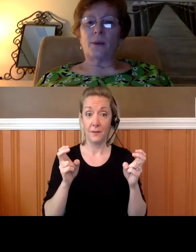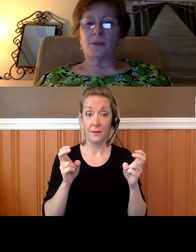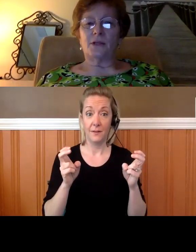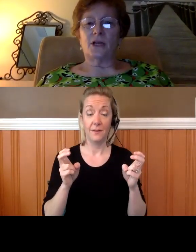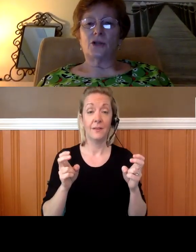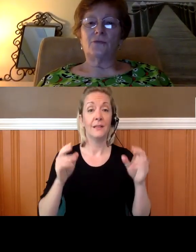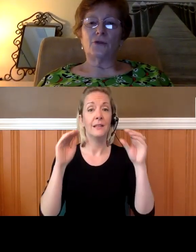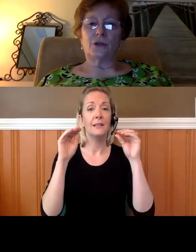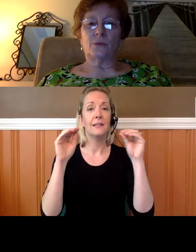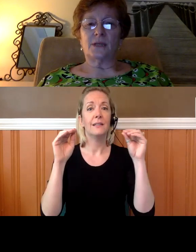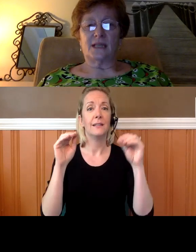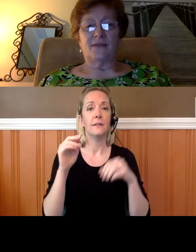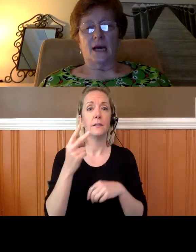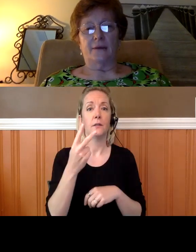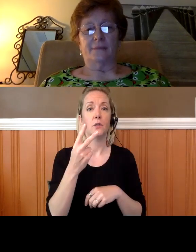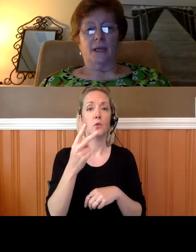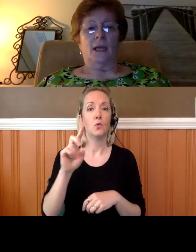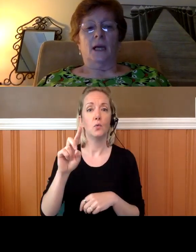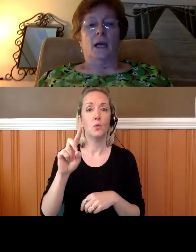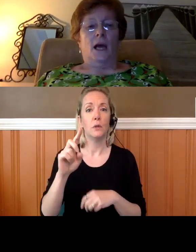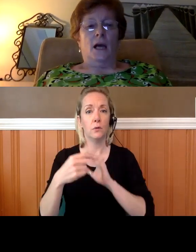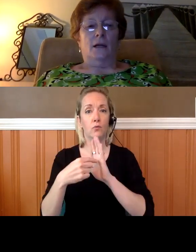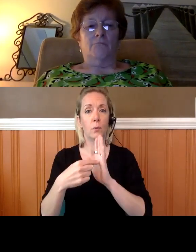2D representation for children with CVI.